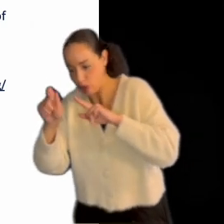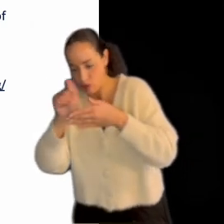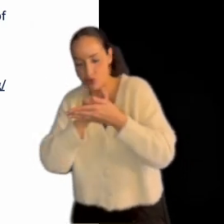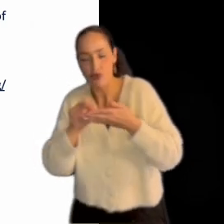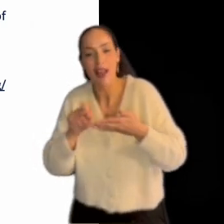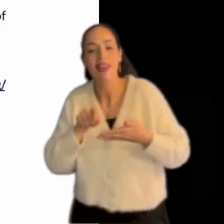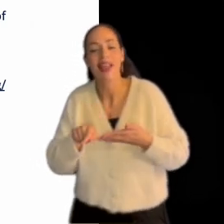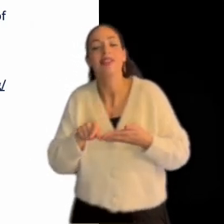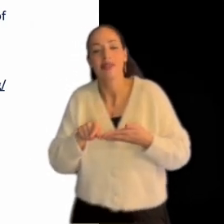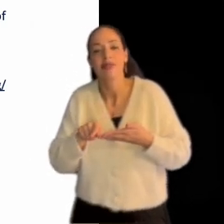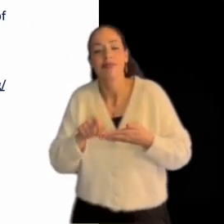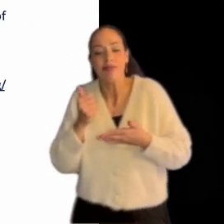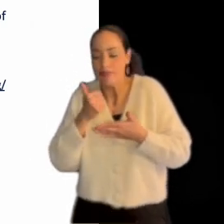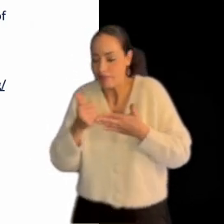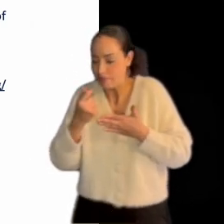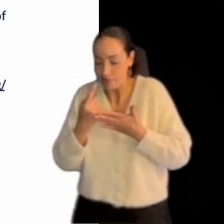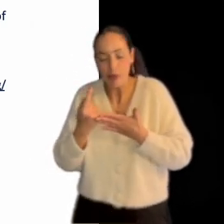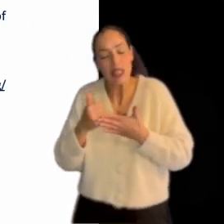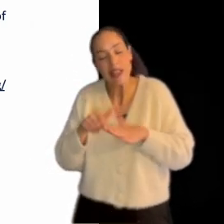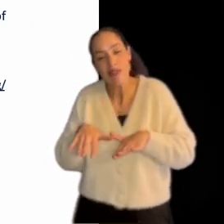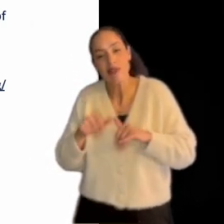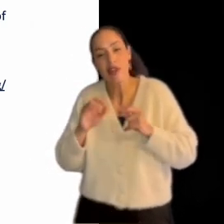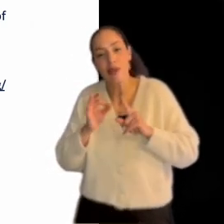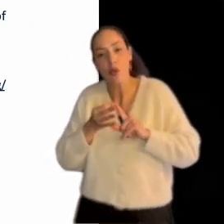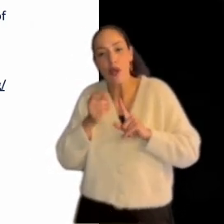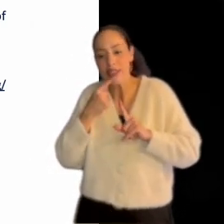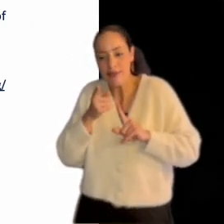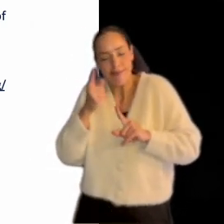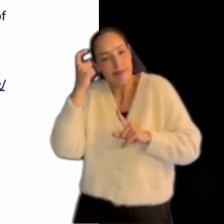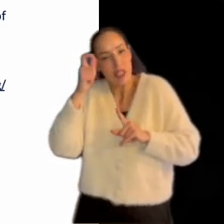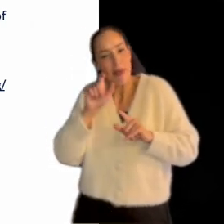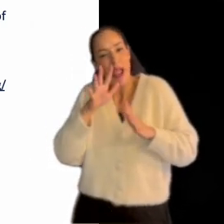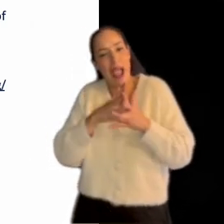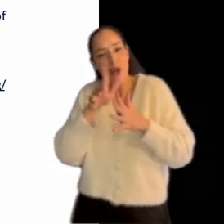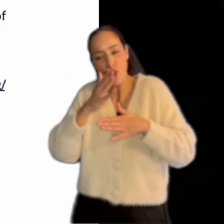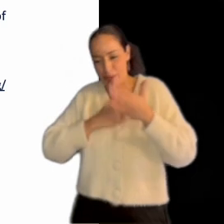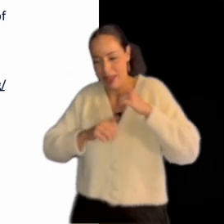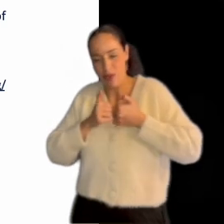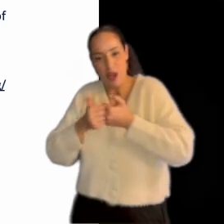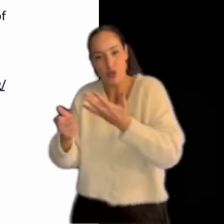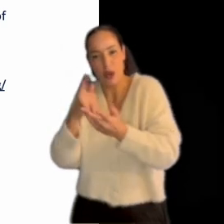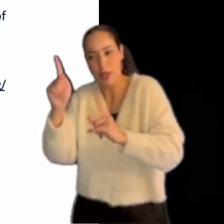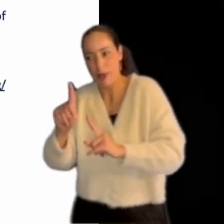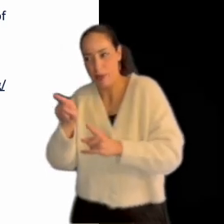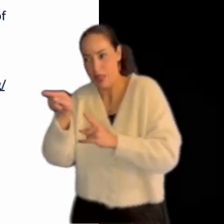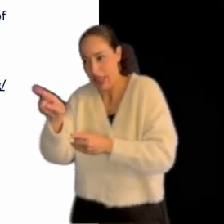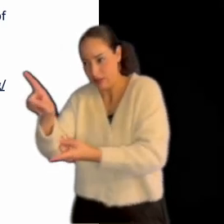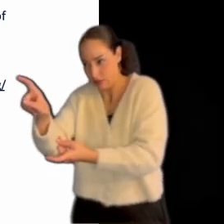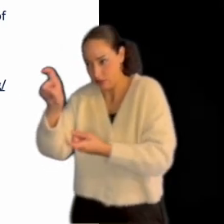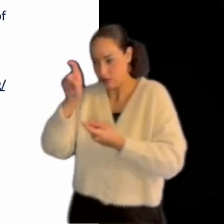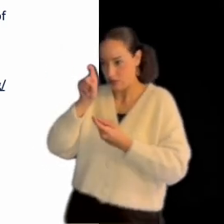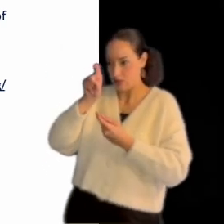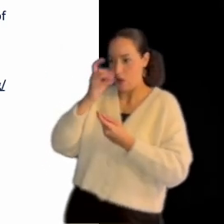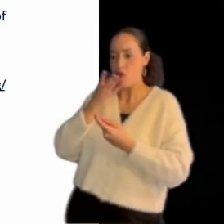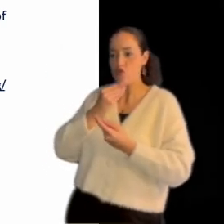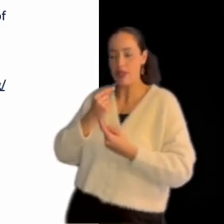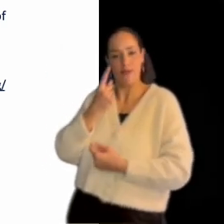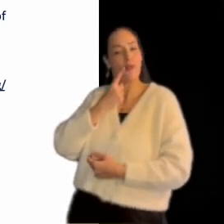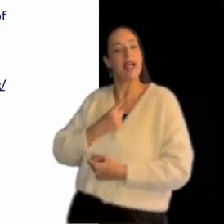grasp hold of it and to turn it inwards when we need it. I would suggest pausing the video now to make sure that you have enough time to follow these